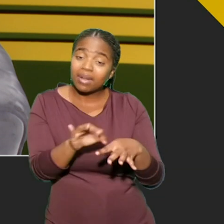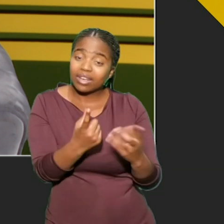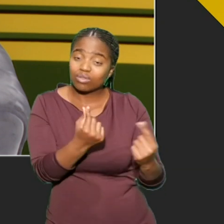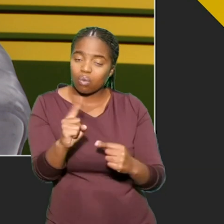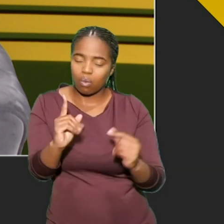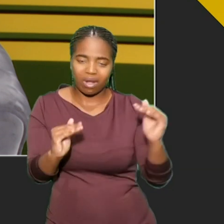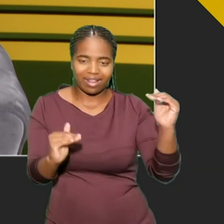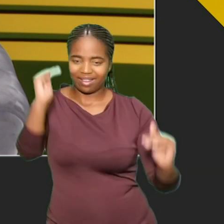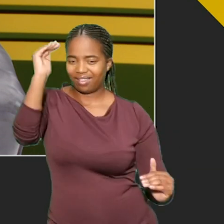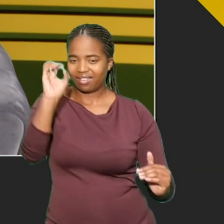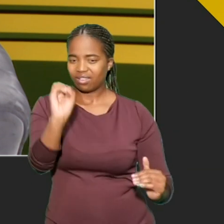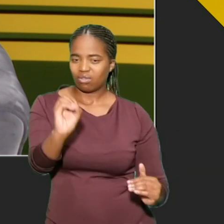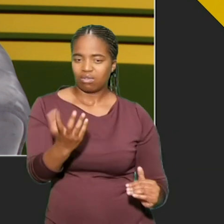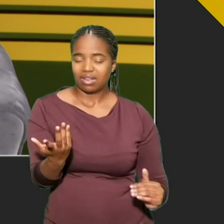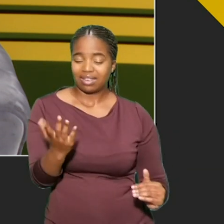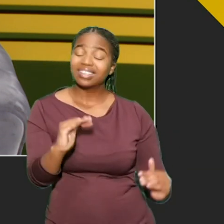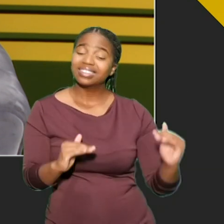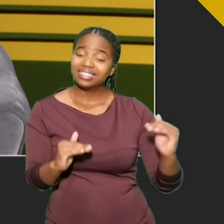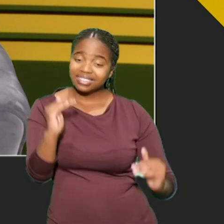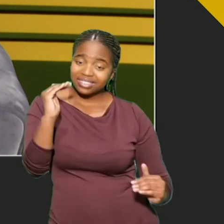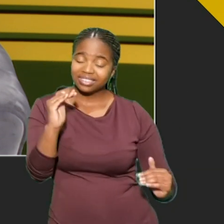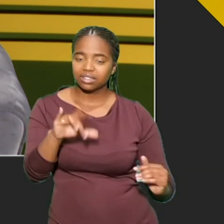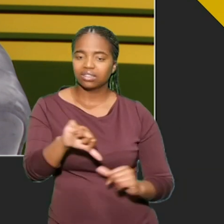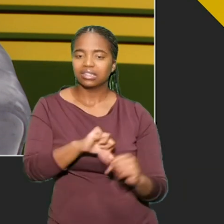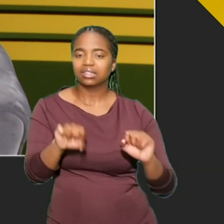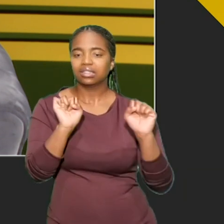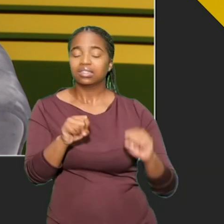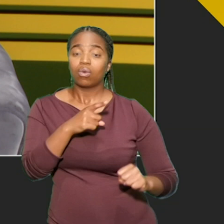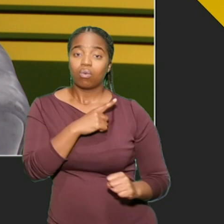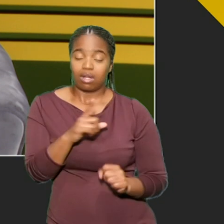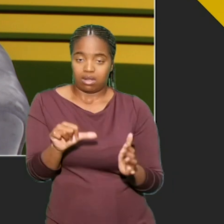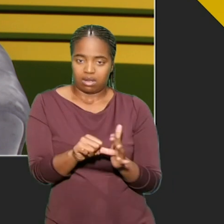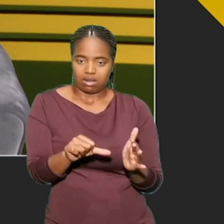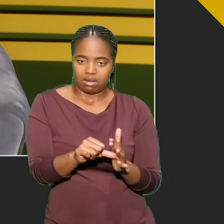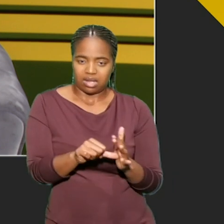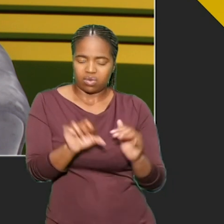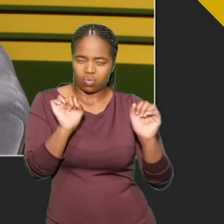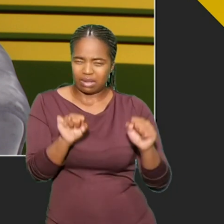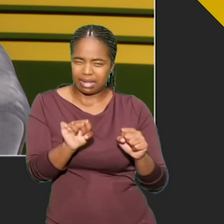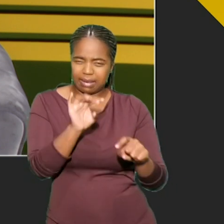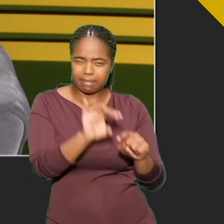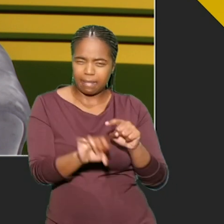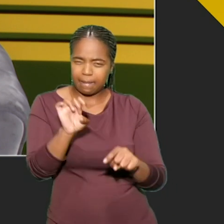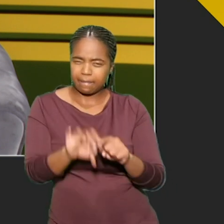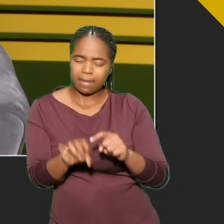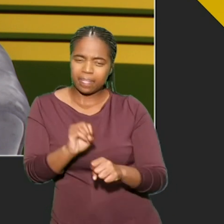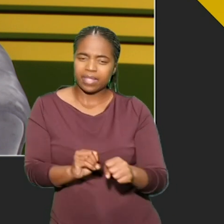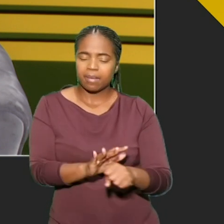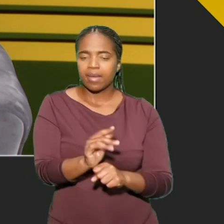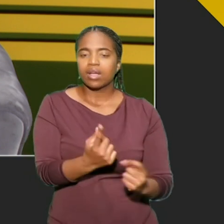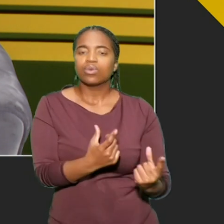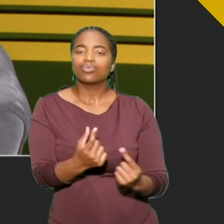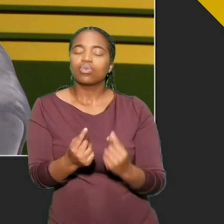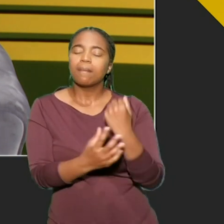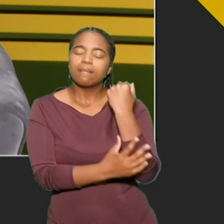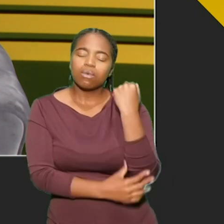creates a situation in actual fact an inequal society because at the end of the day o kgona go di bona di impact tsa yona poor spatial